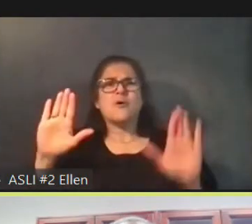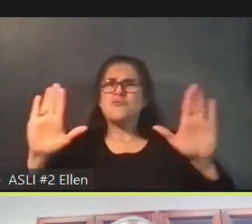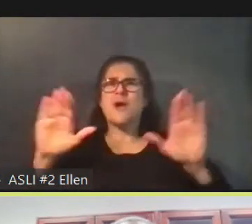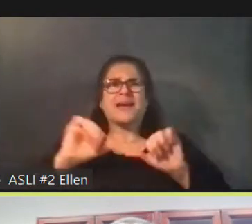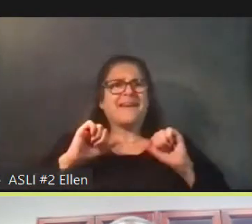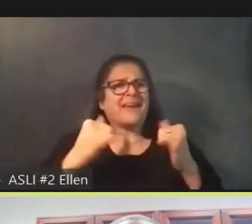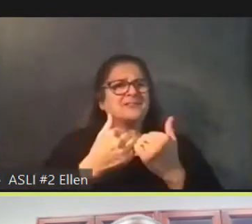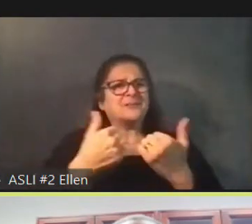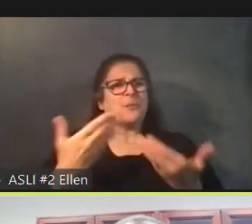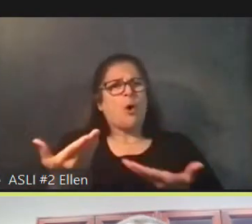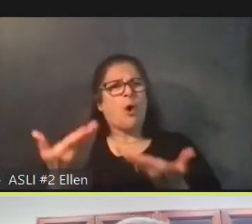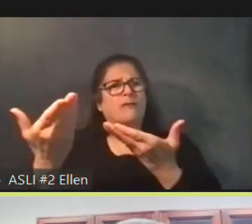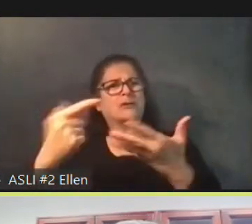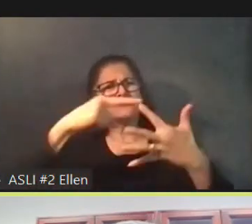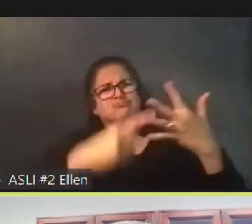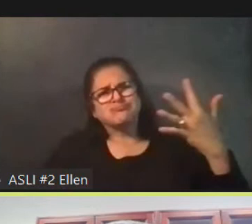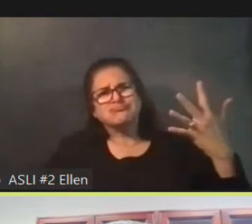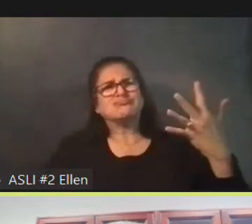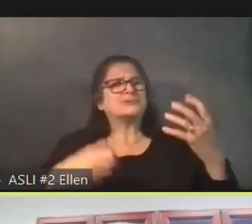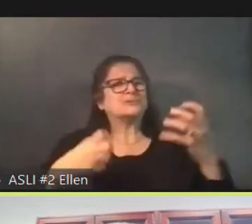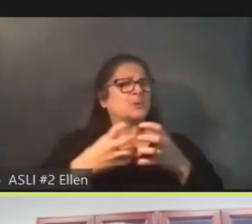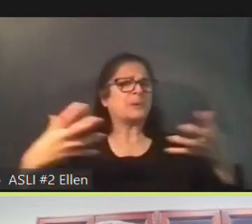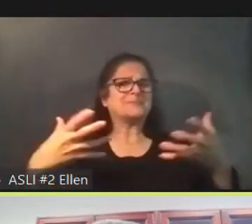here. Thank you very much.